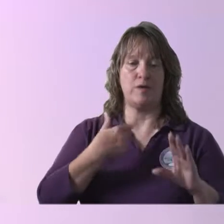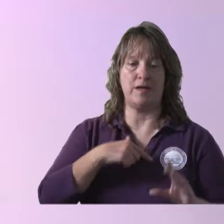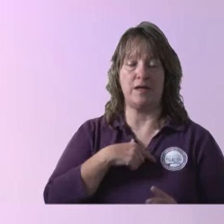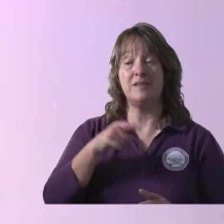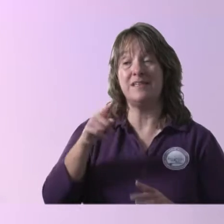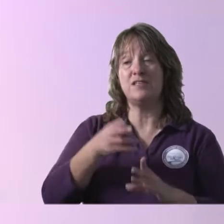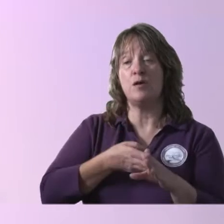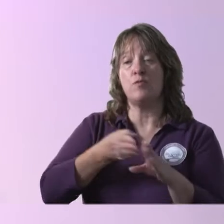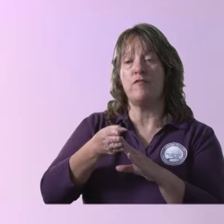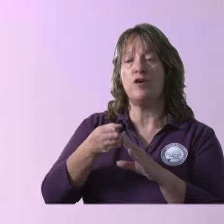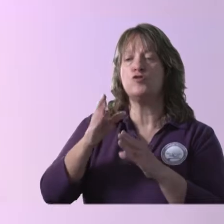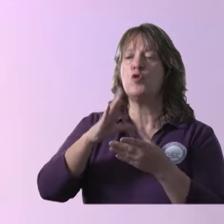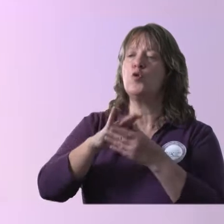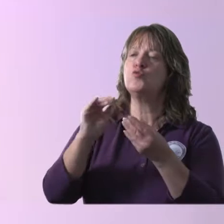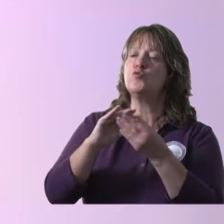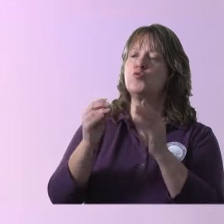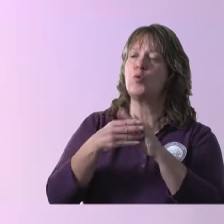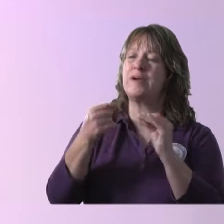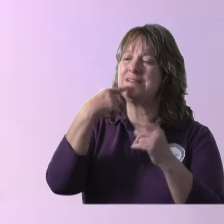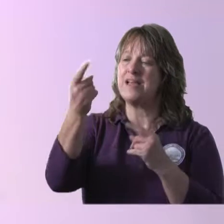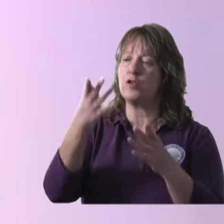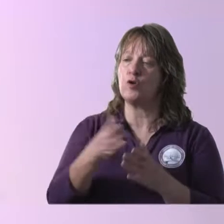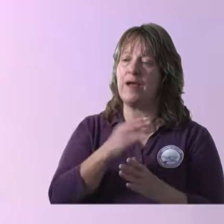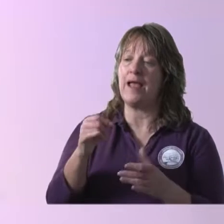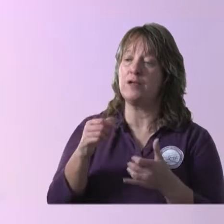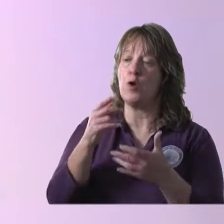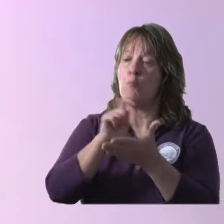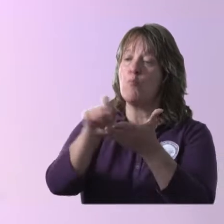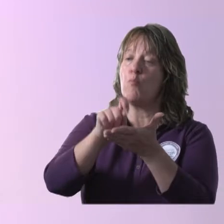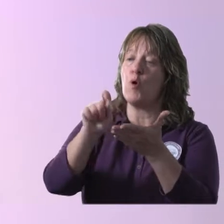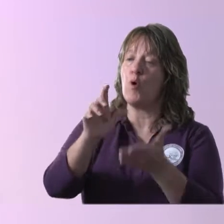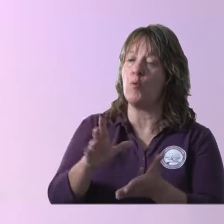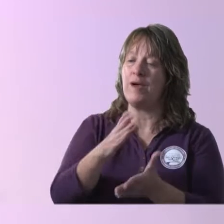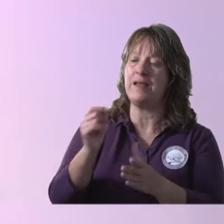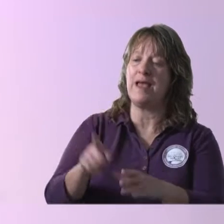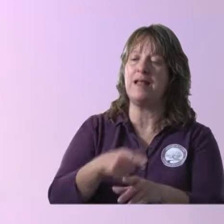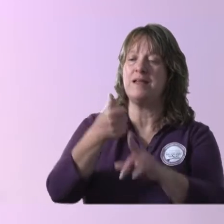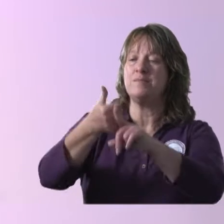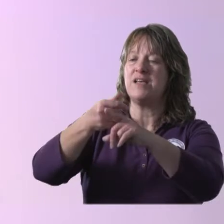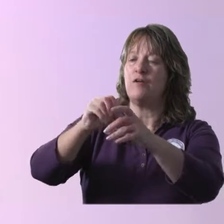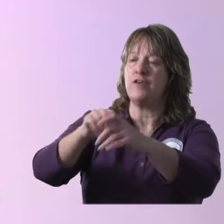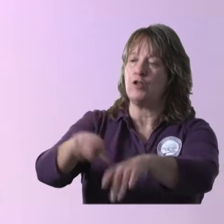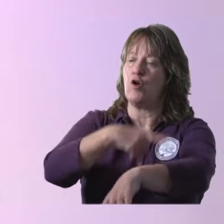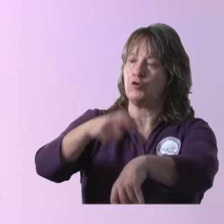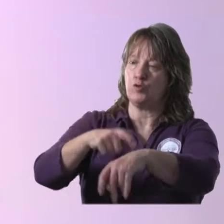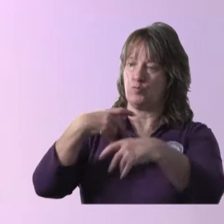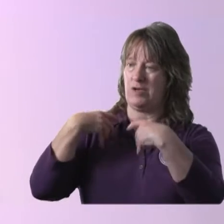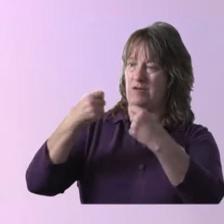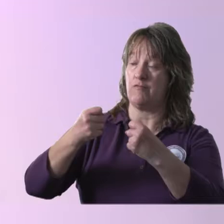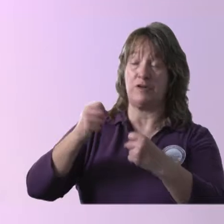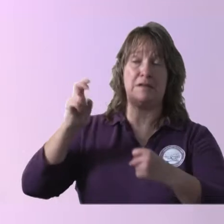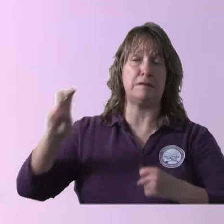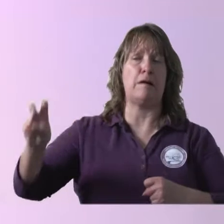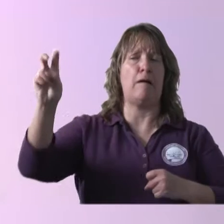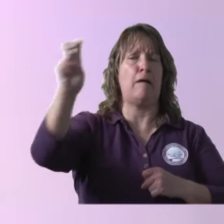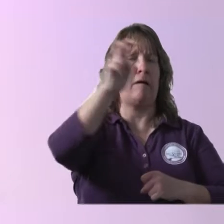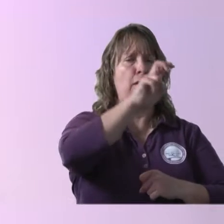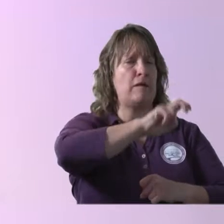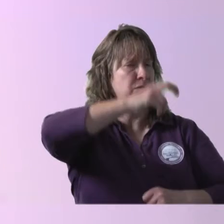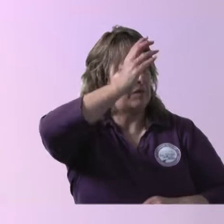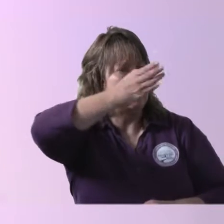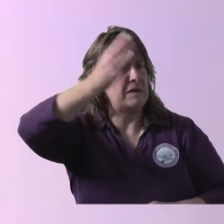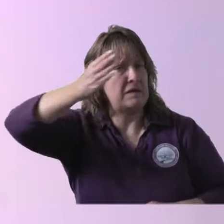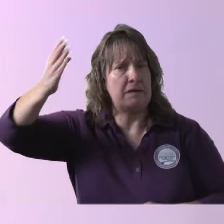is a professional storyteller, an award-winning poet, and a person in long-term recovery. He has spoken at recovery events all over the